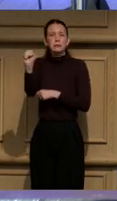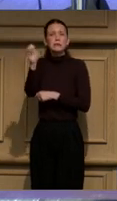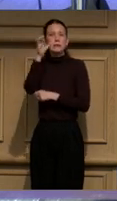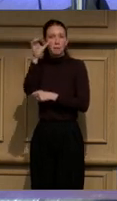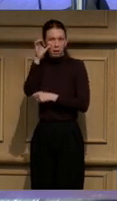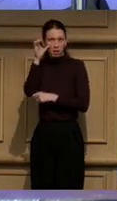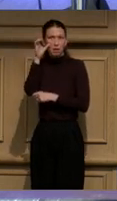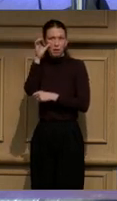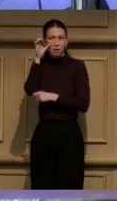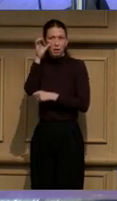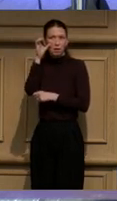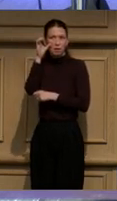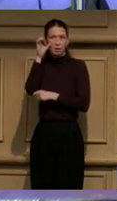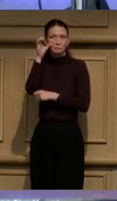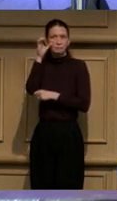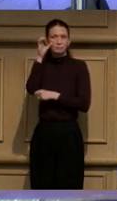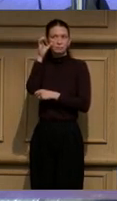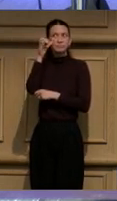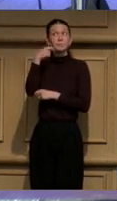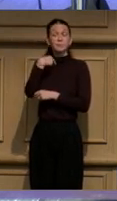which I went to the